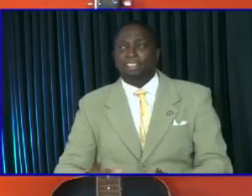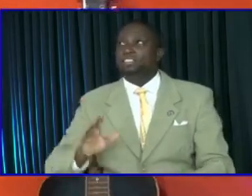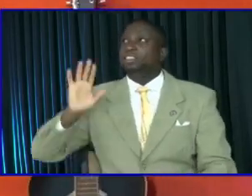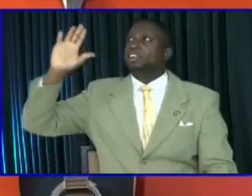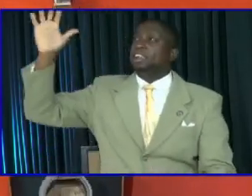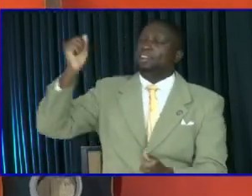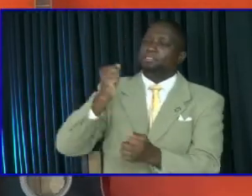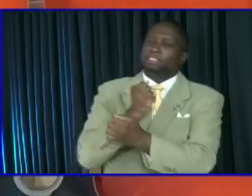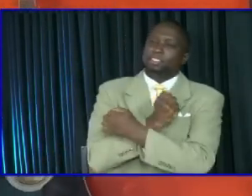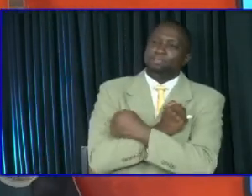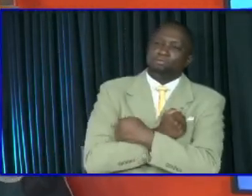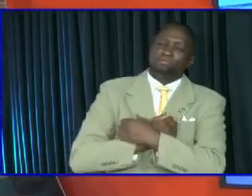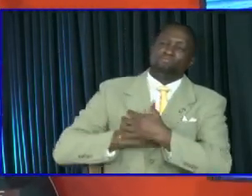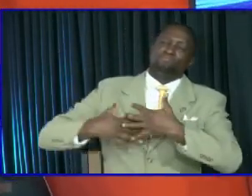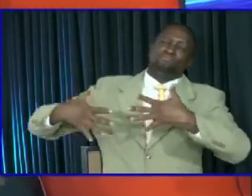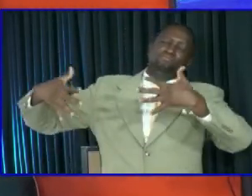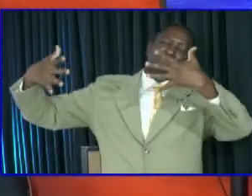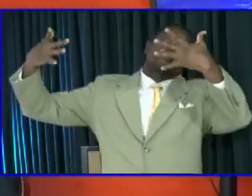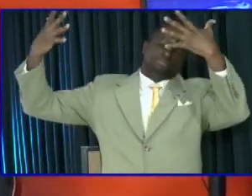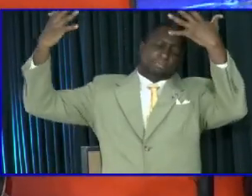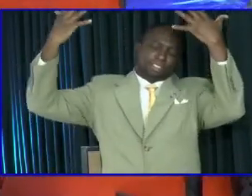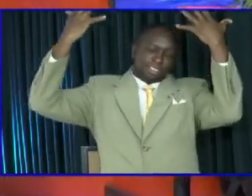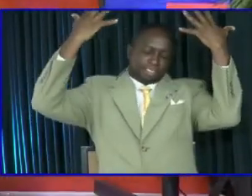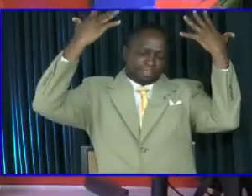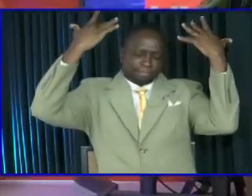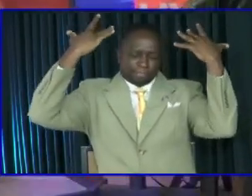close, let your love surround.